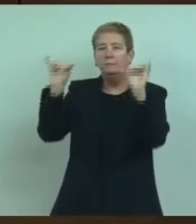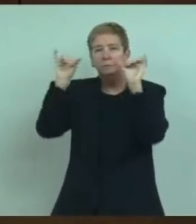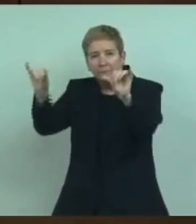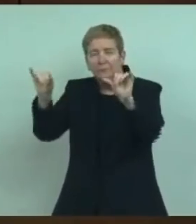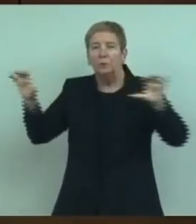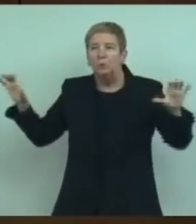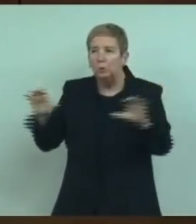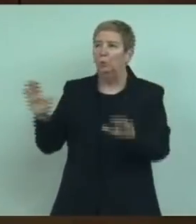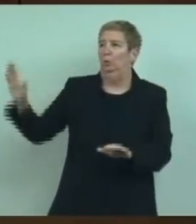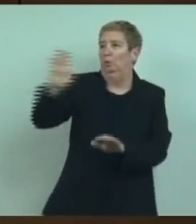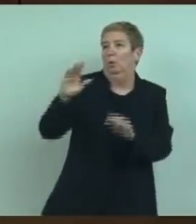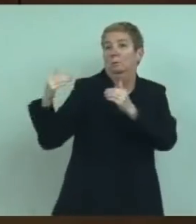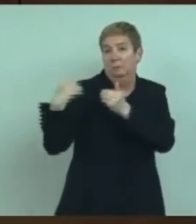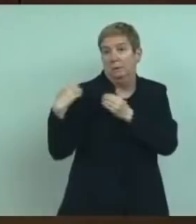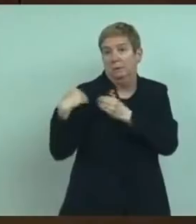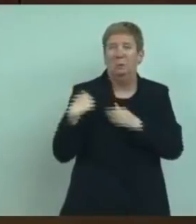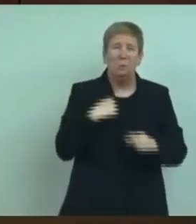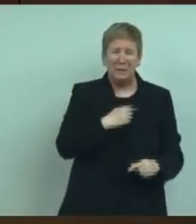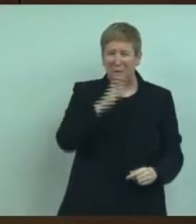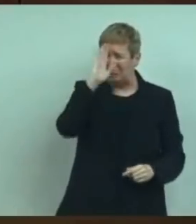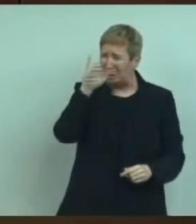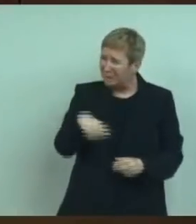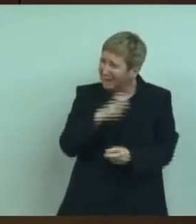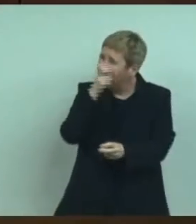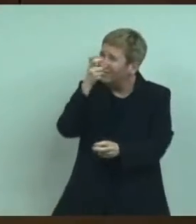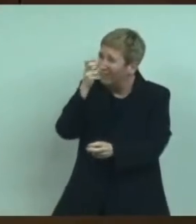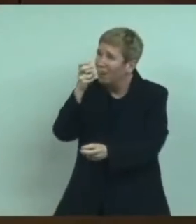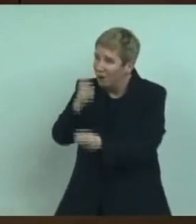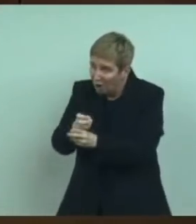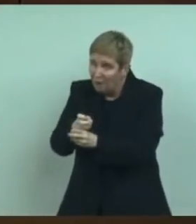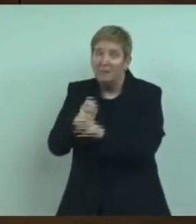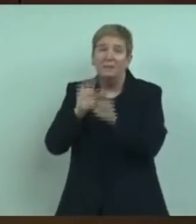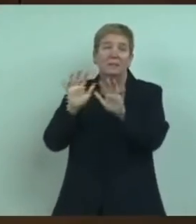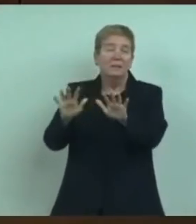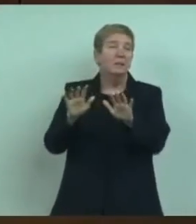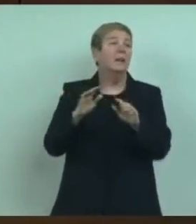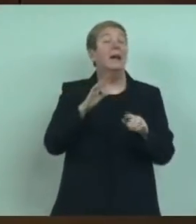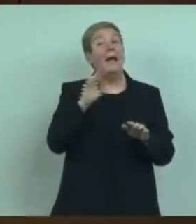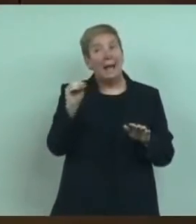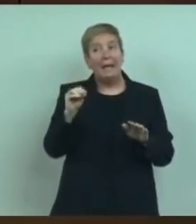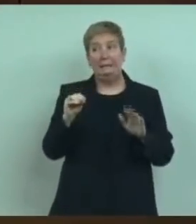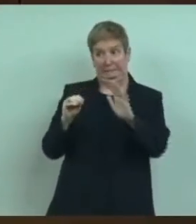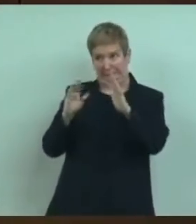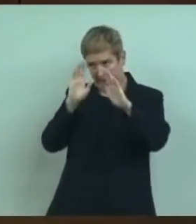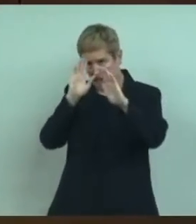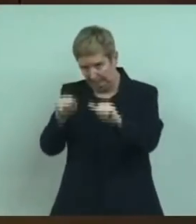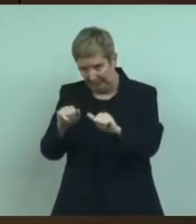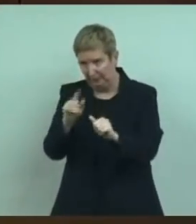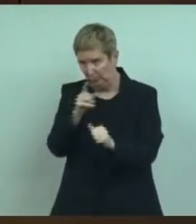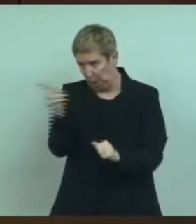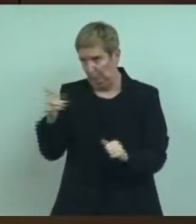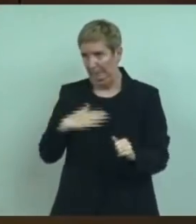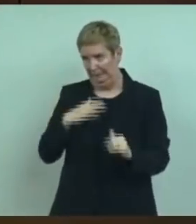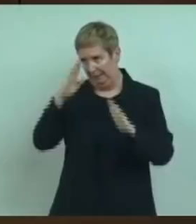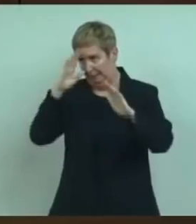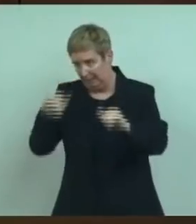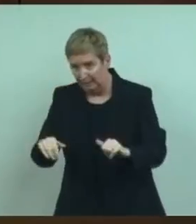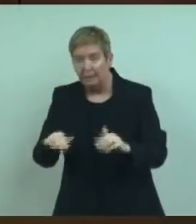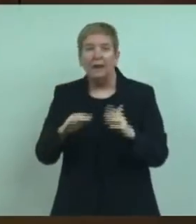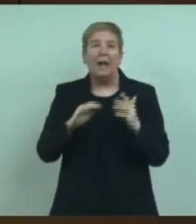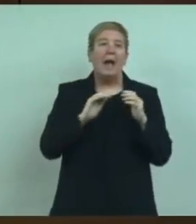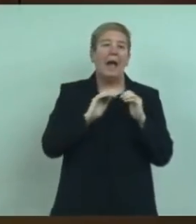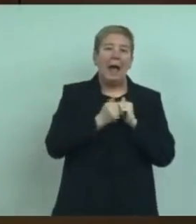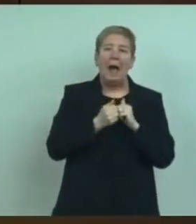and we know that it's hard. You should also expect that we're going to change the way in which folks can